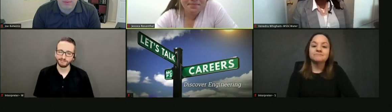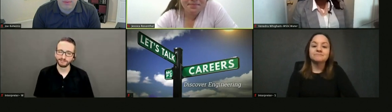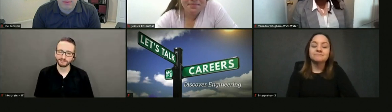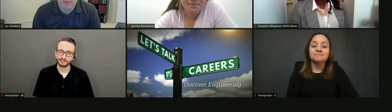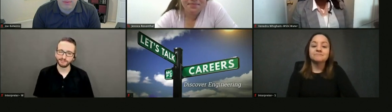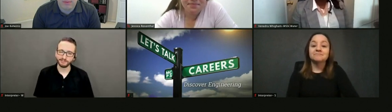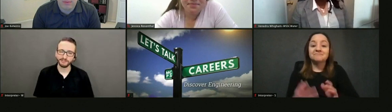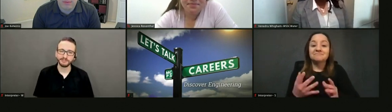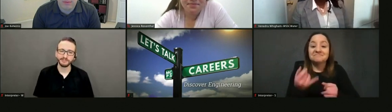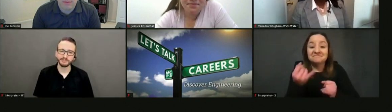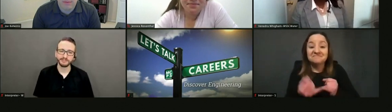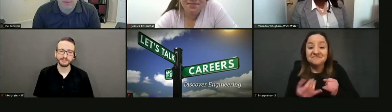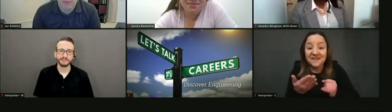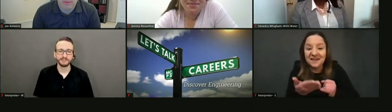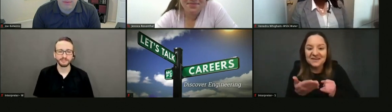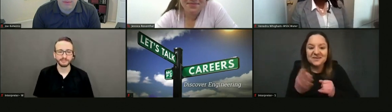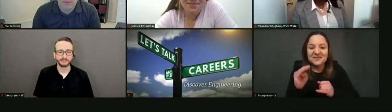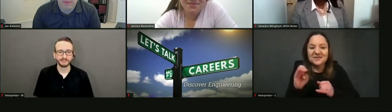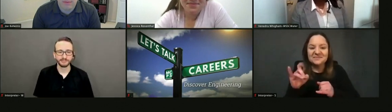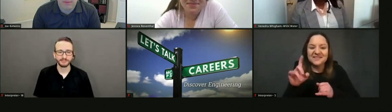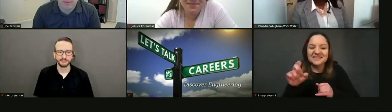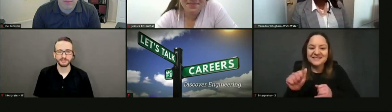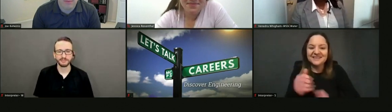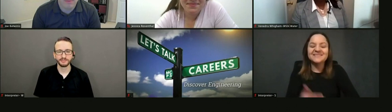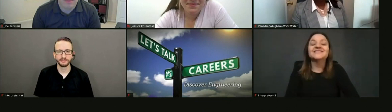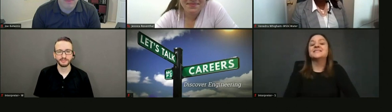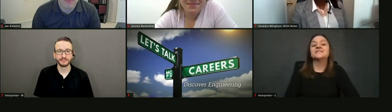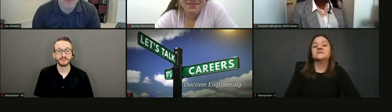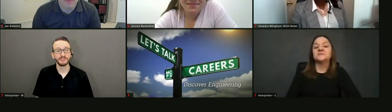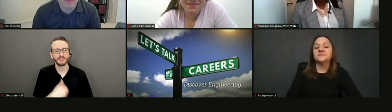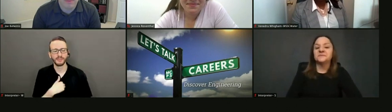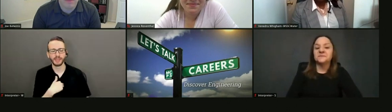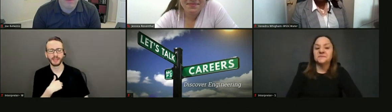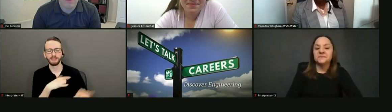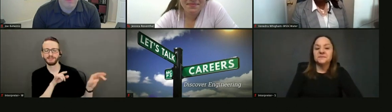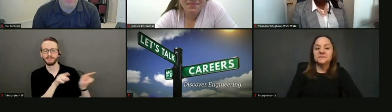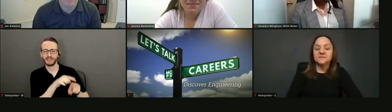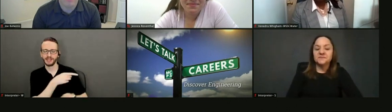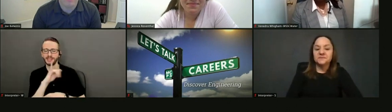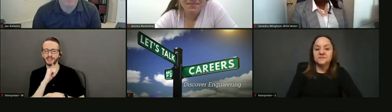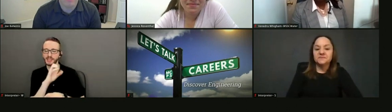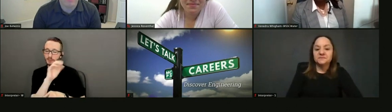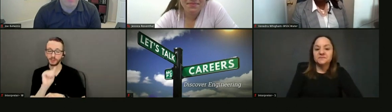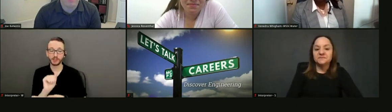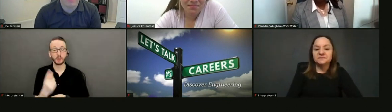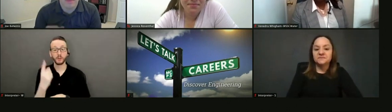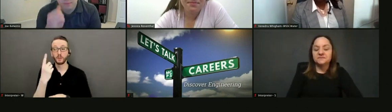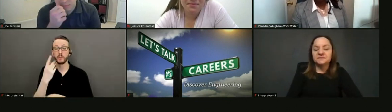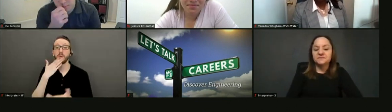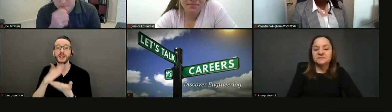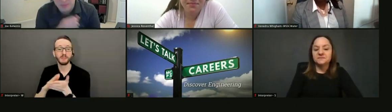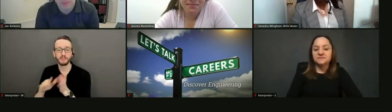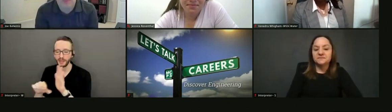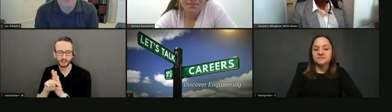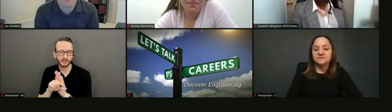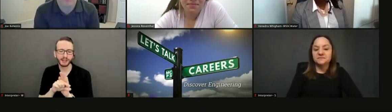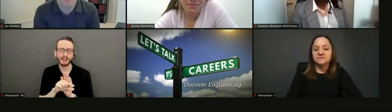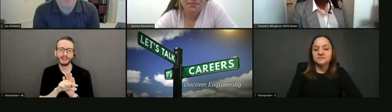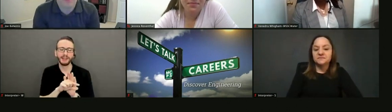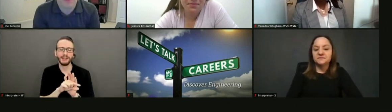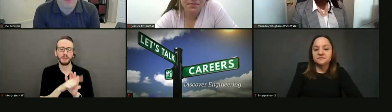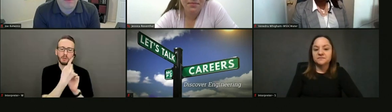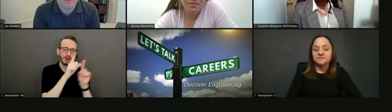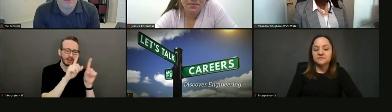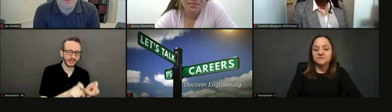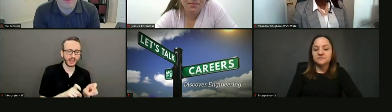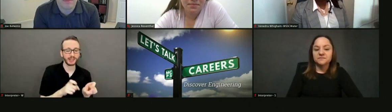And our final comment, Melissa. I'll echo what Jessica said. Don't let one bad grade, whether it's a test or a semester or